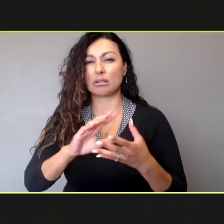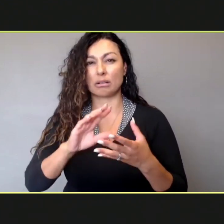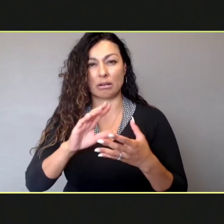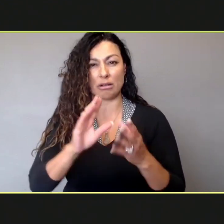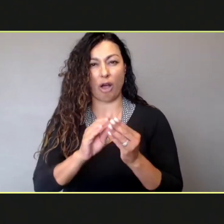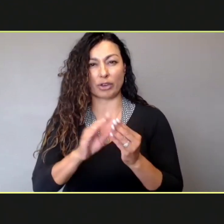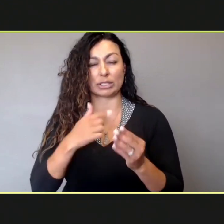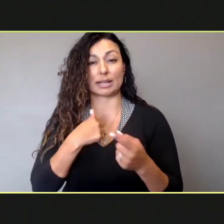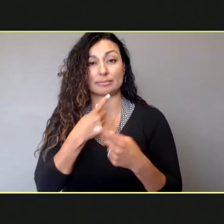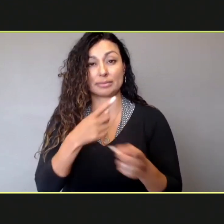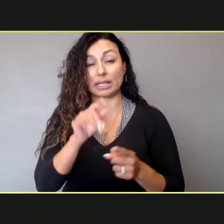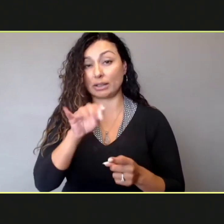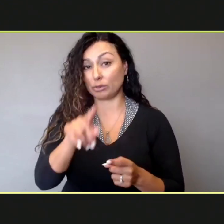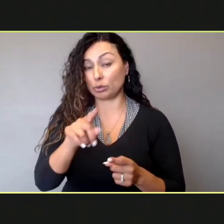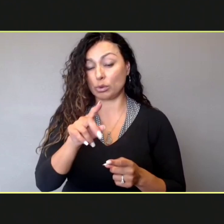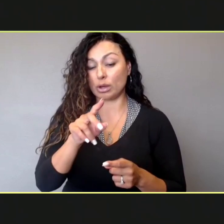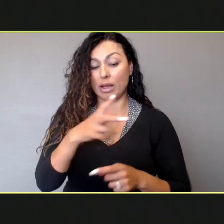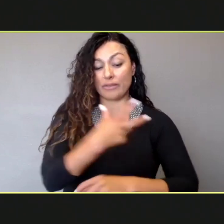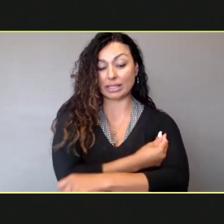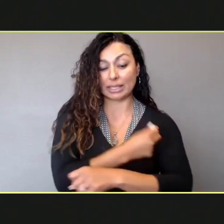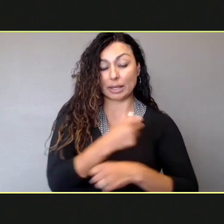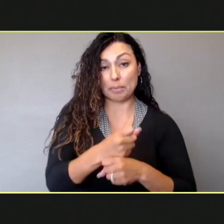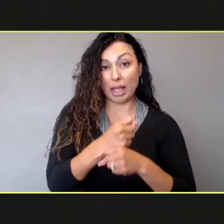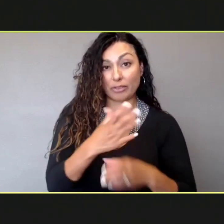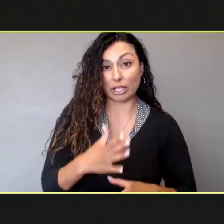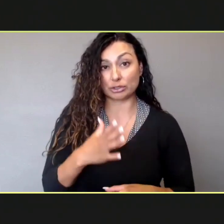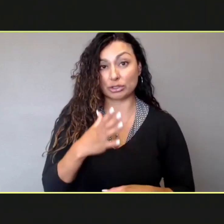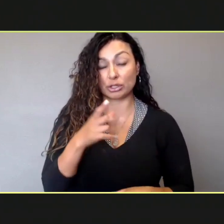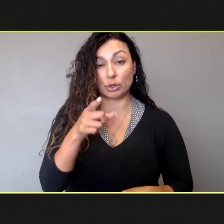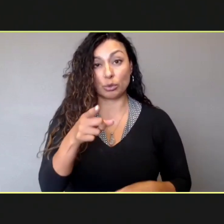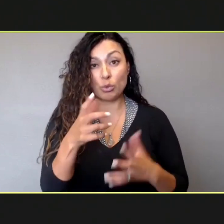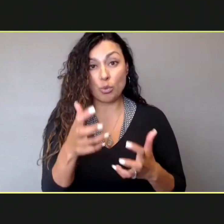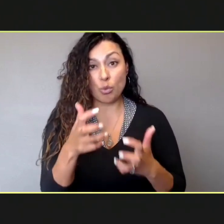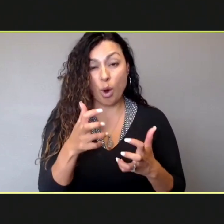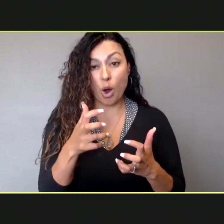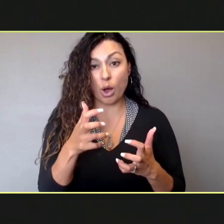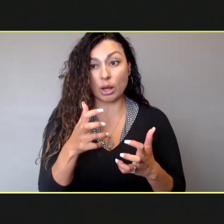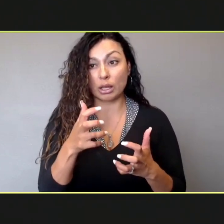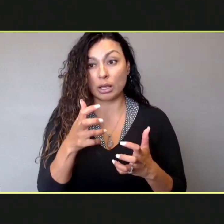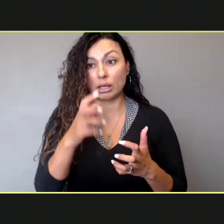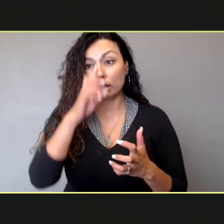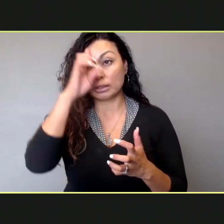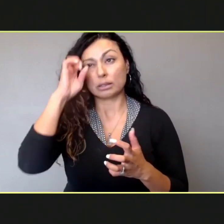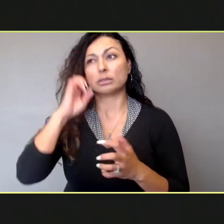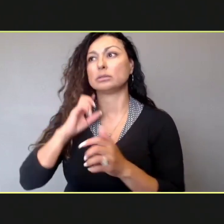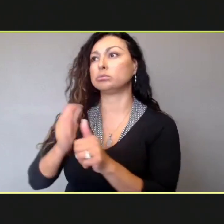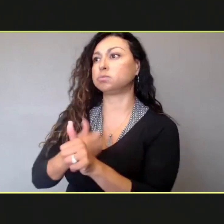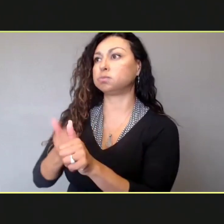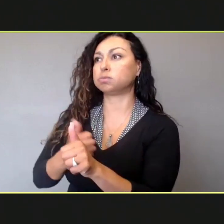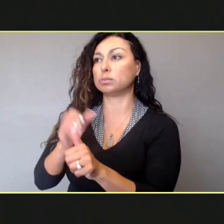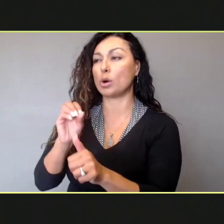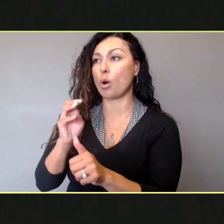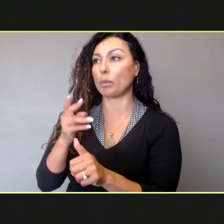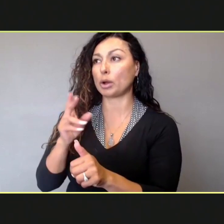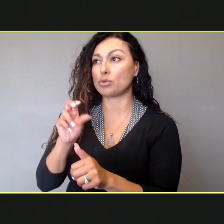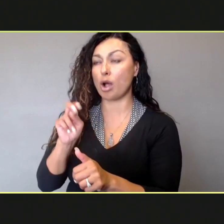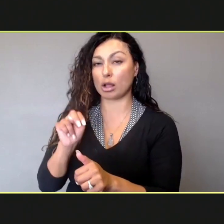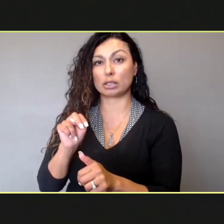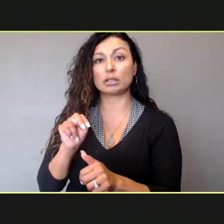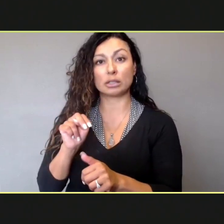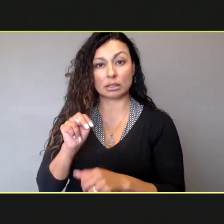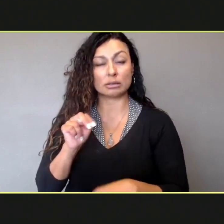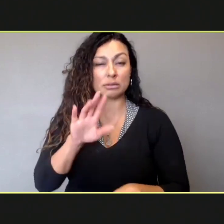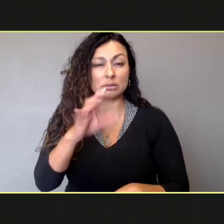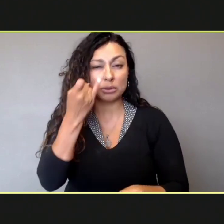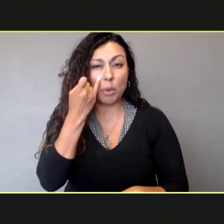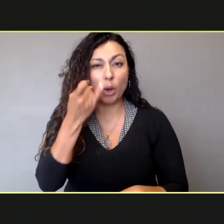if you're a vaccine manufacturer and you want to go after Omicron full force, and you, let's just say